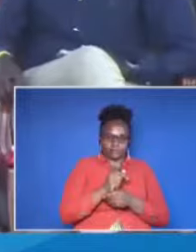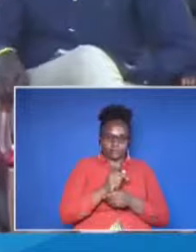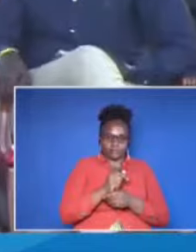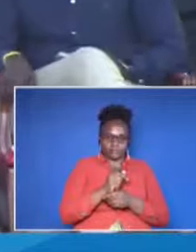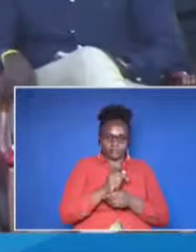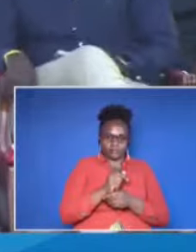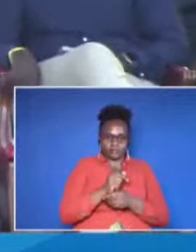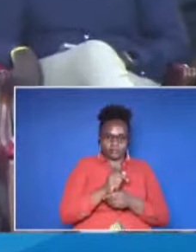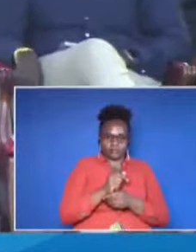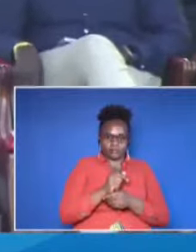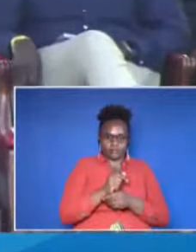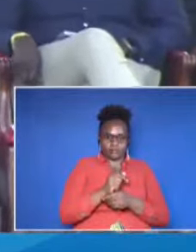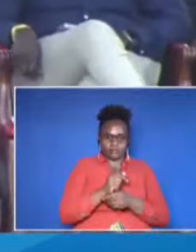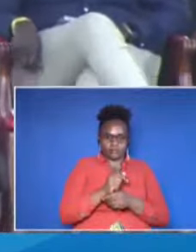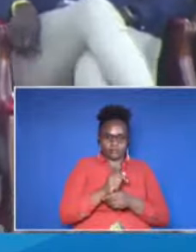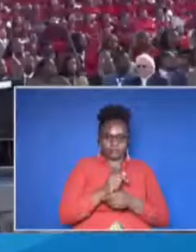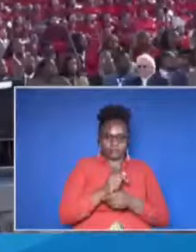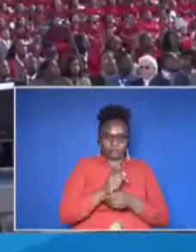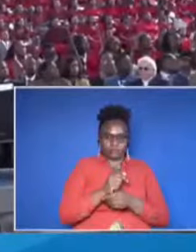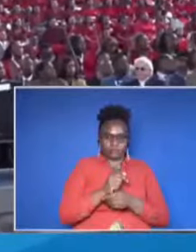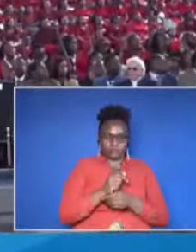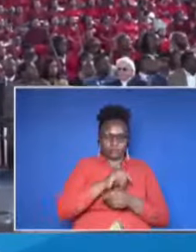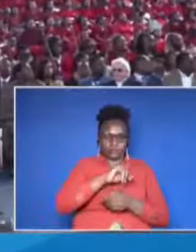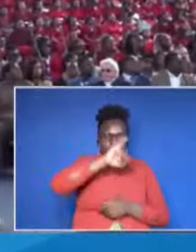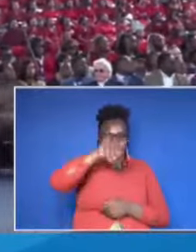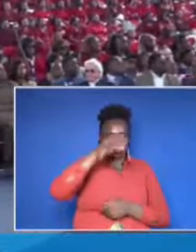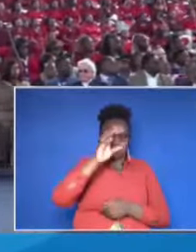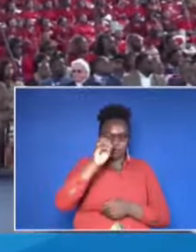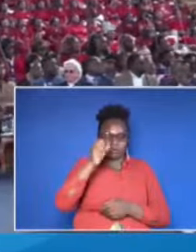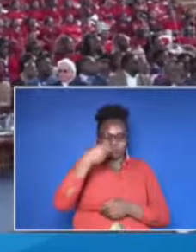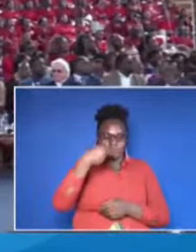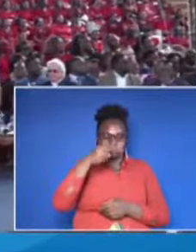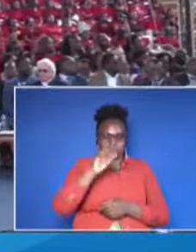Sabina we have also honorable Joshua